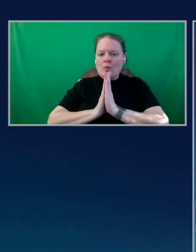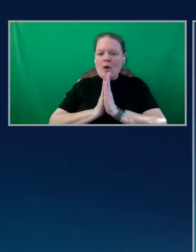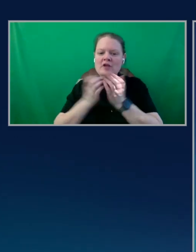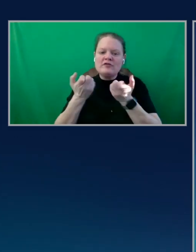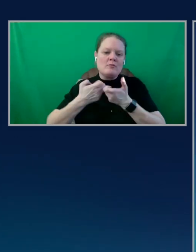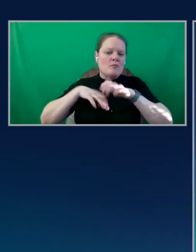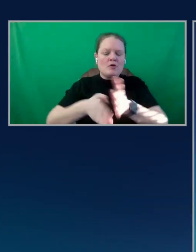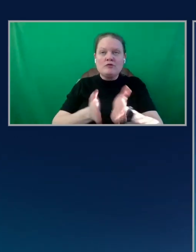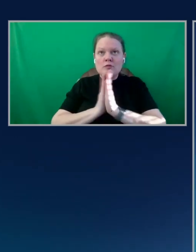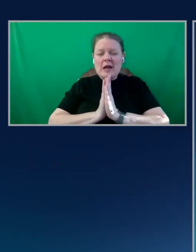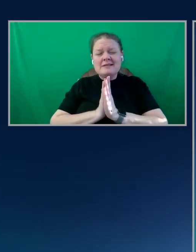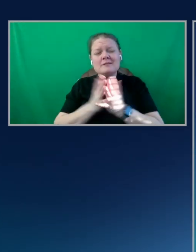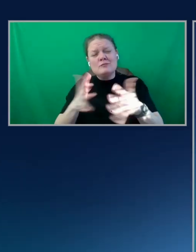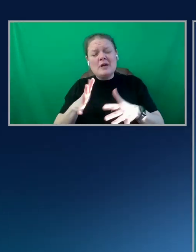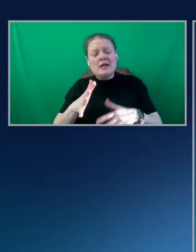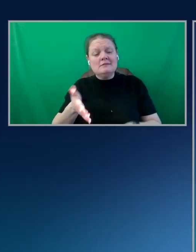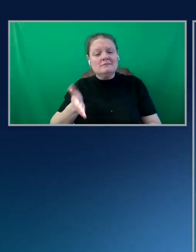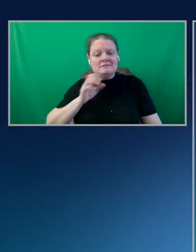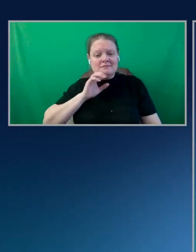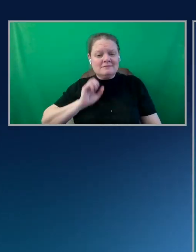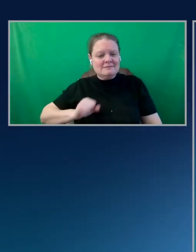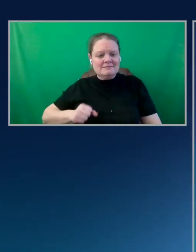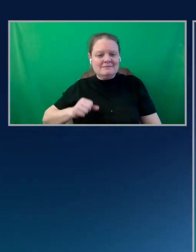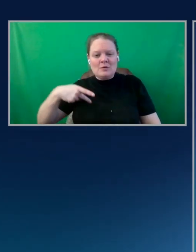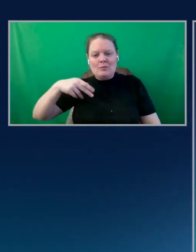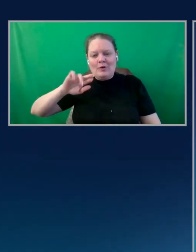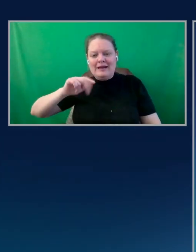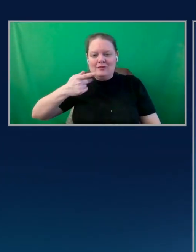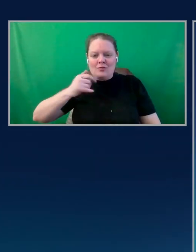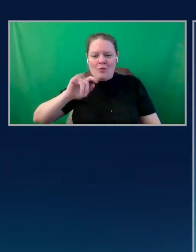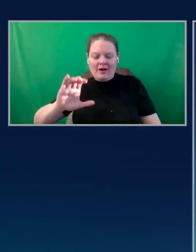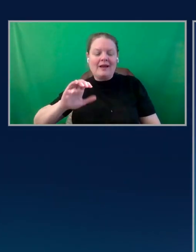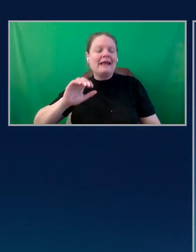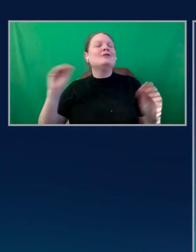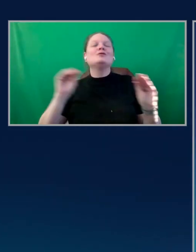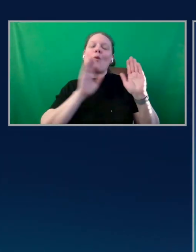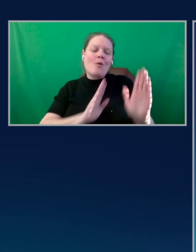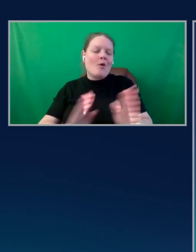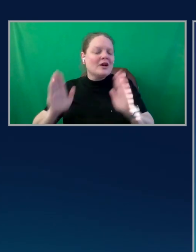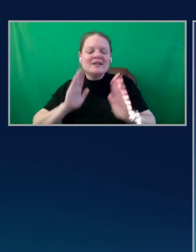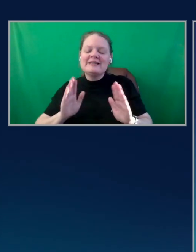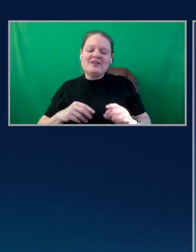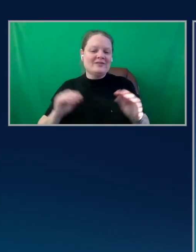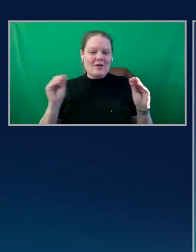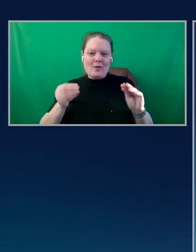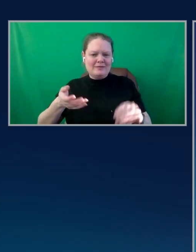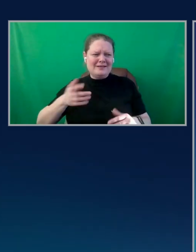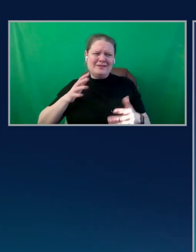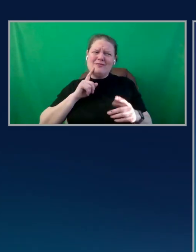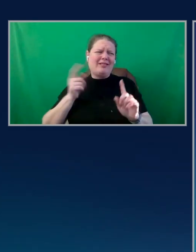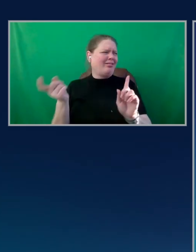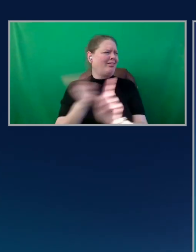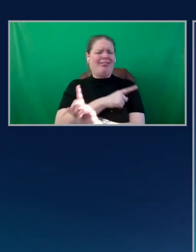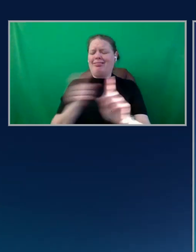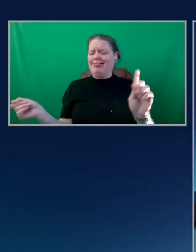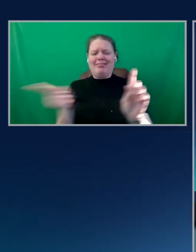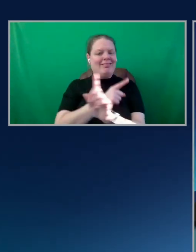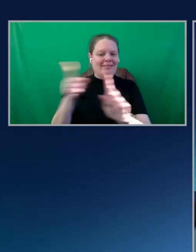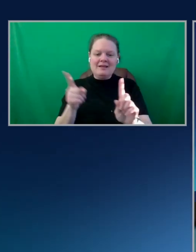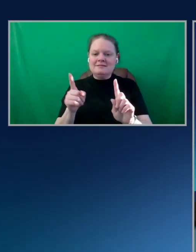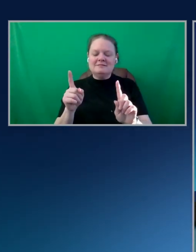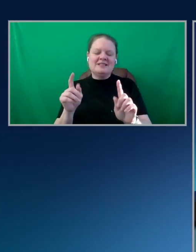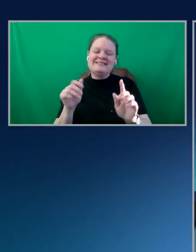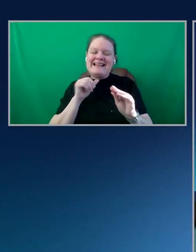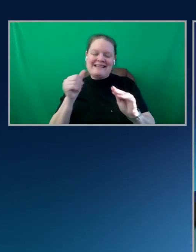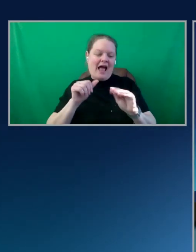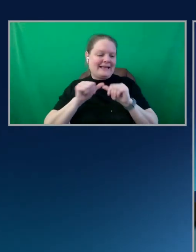bunch of different customers. I mean, there's no organization. It's all over the place. So Wild West. I definitely